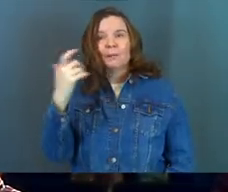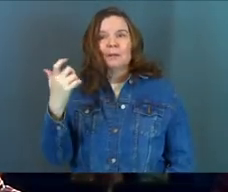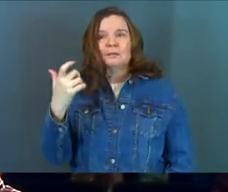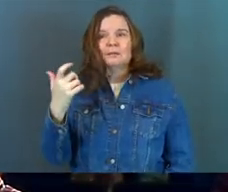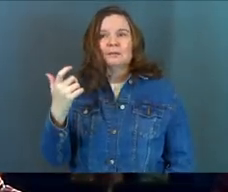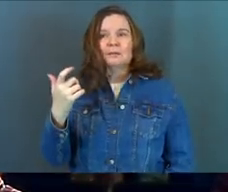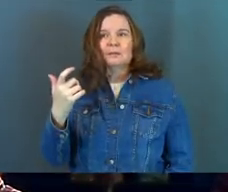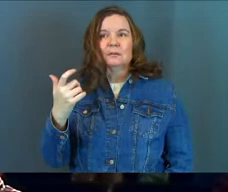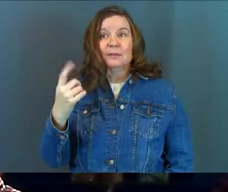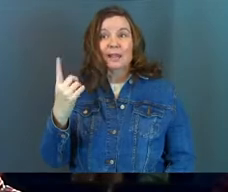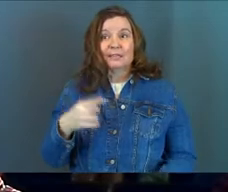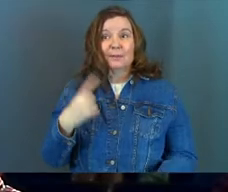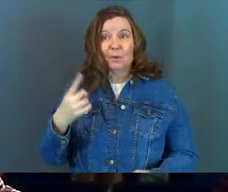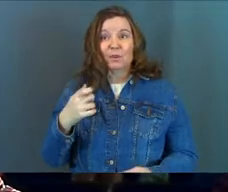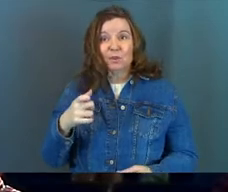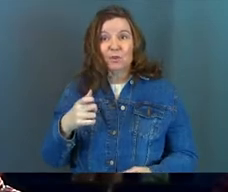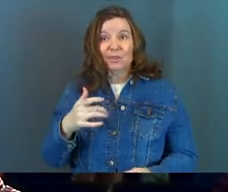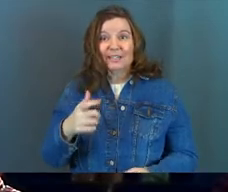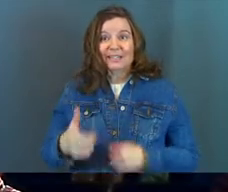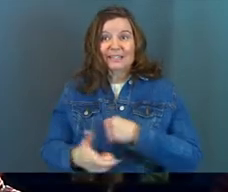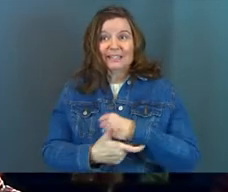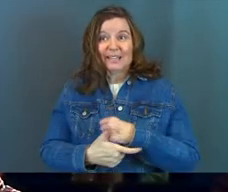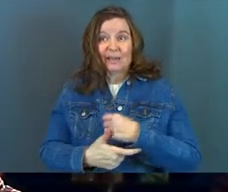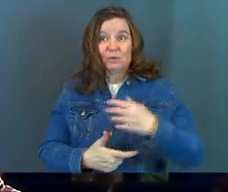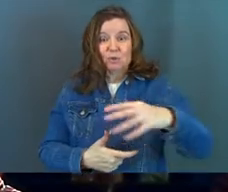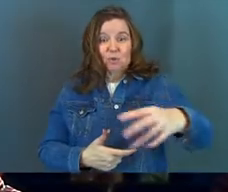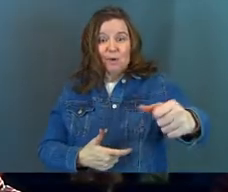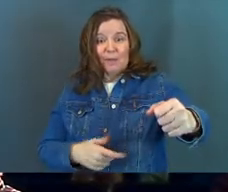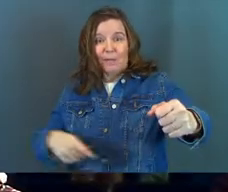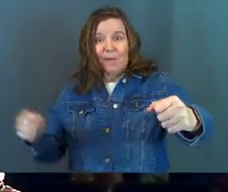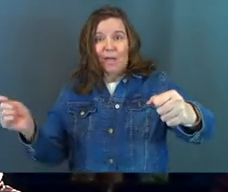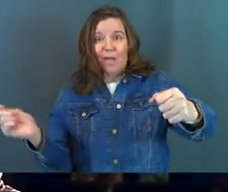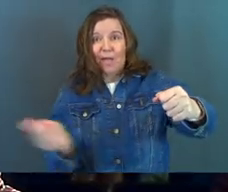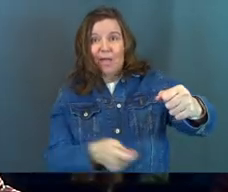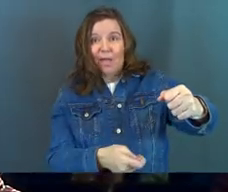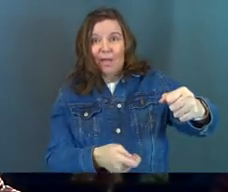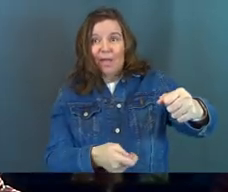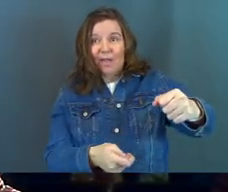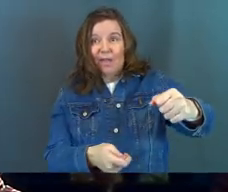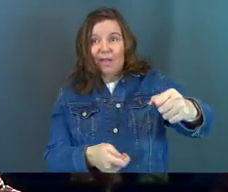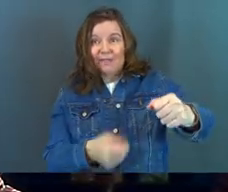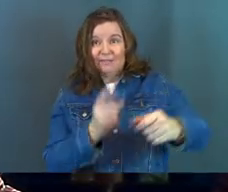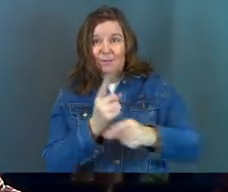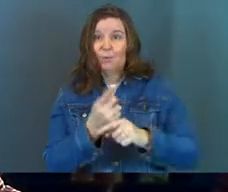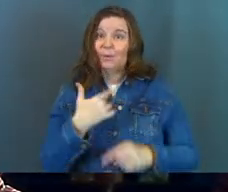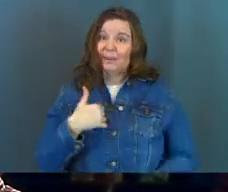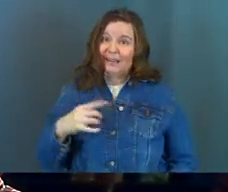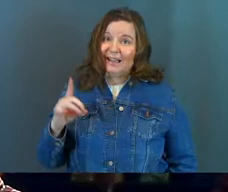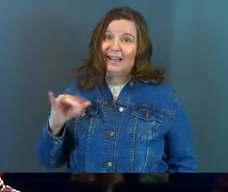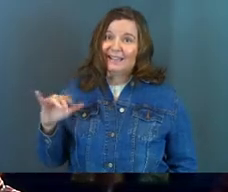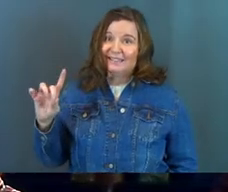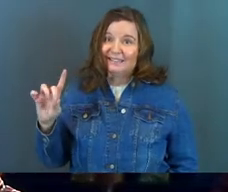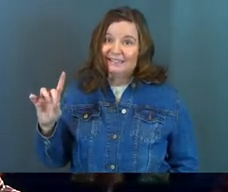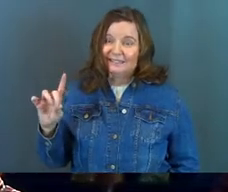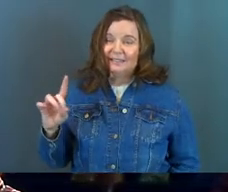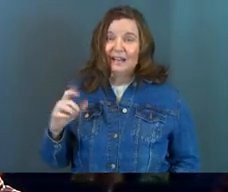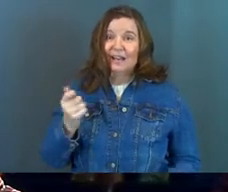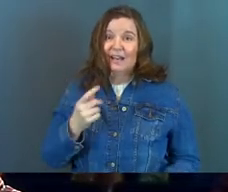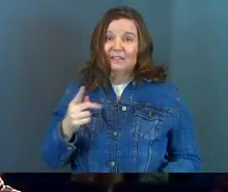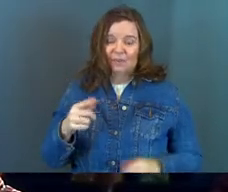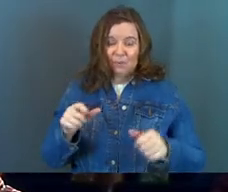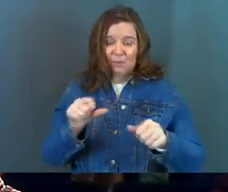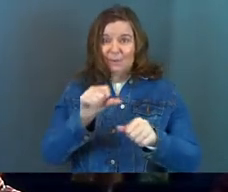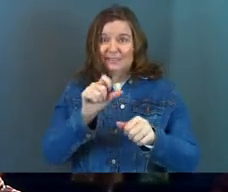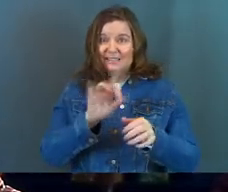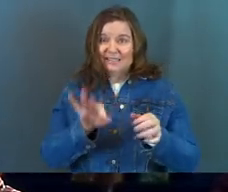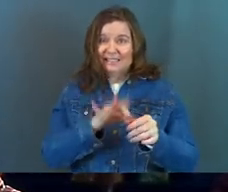because at some point you're going to get tempted to grab a branch and then do this, which I did. And a few